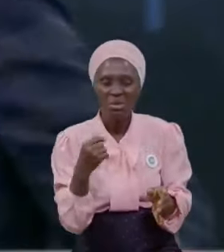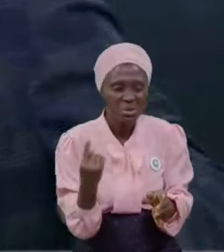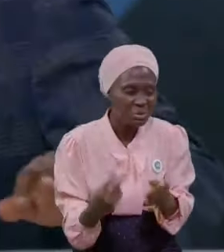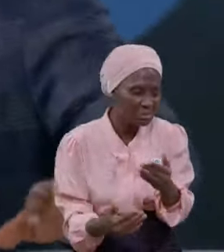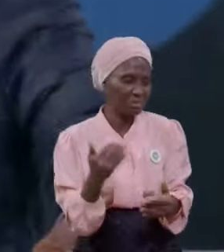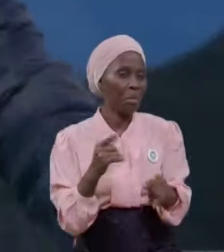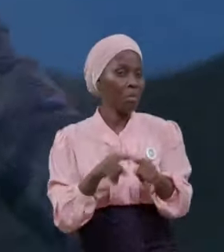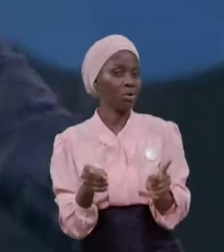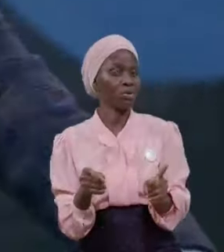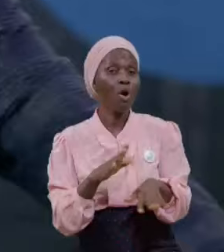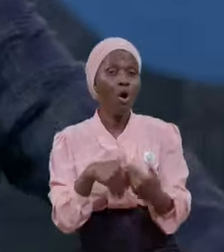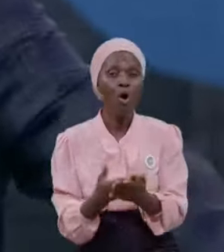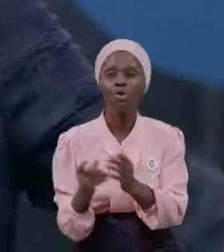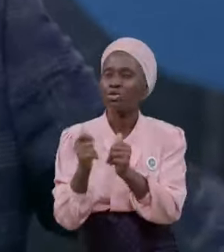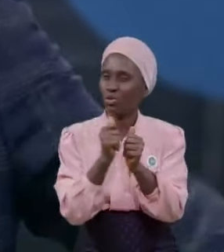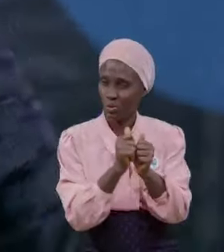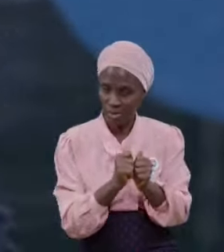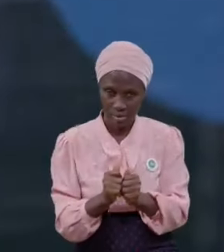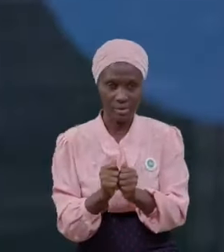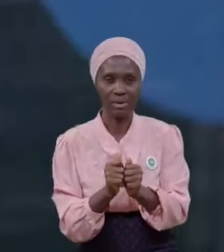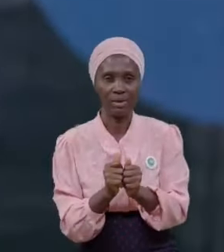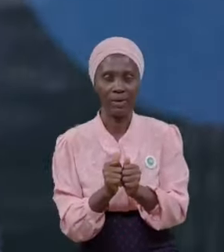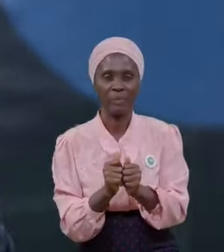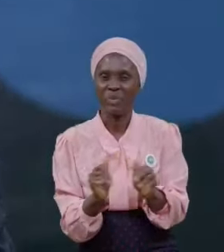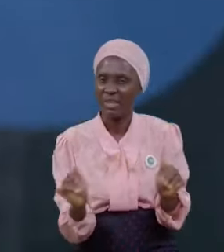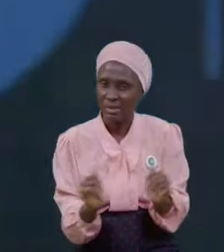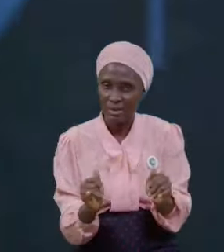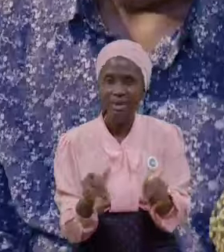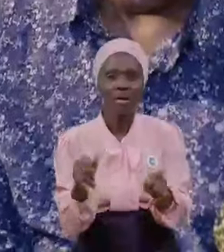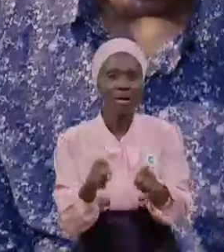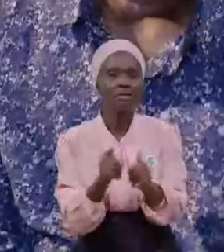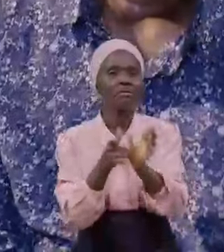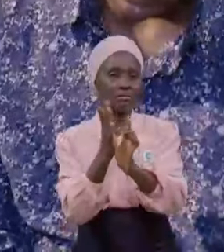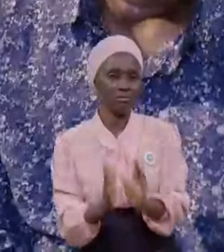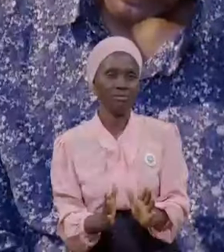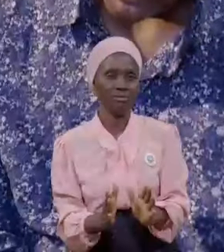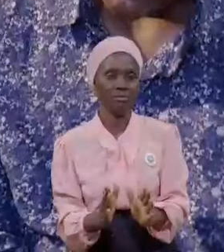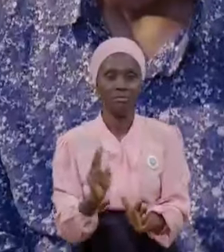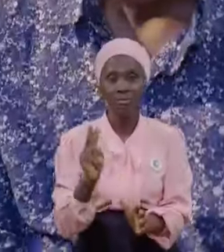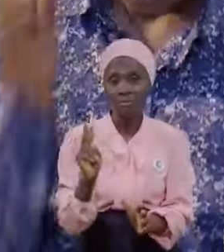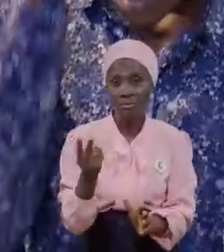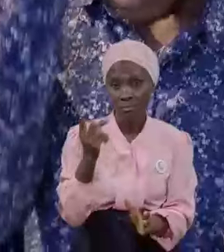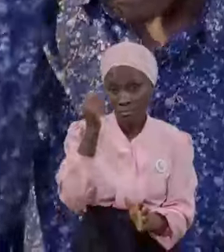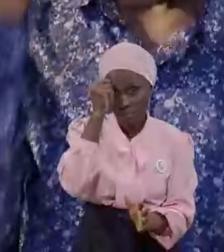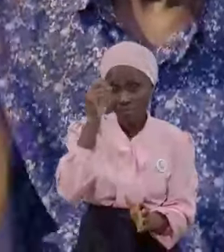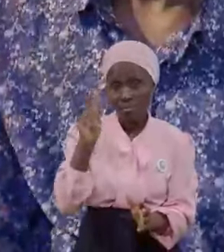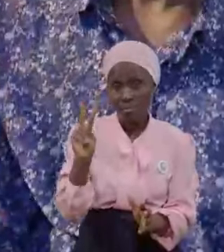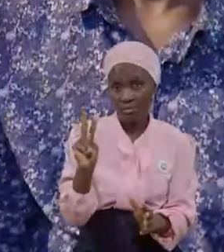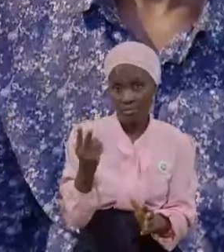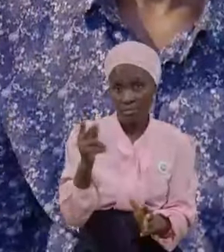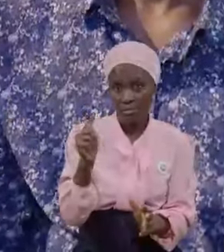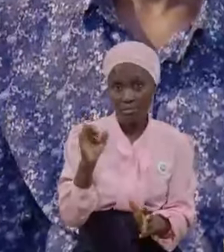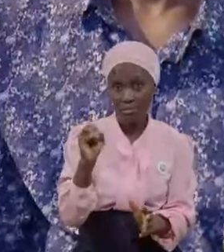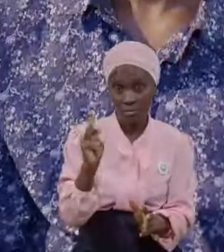altogether a Christian. In 2 Timothy chapter 4, I'm reading there from verse 8. 2